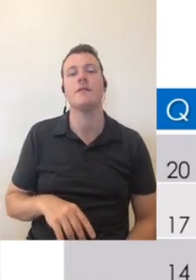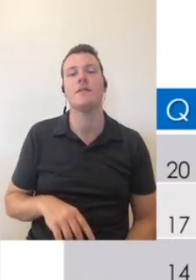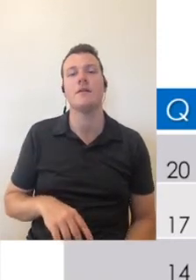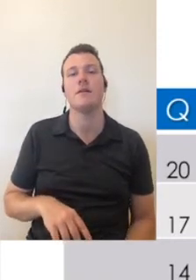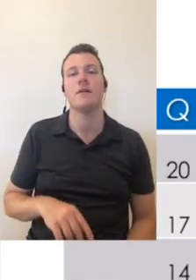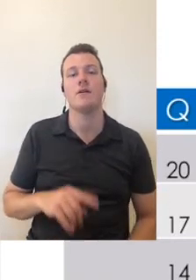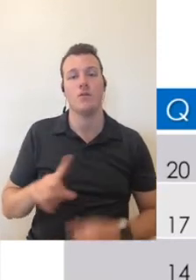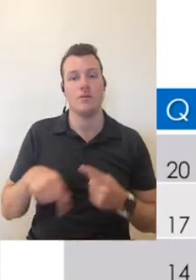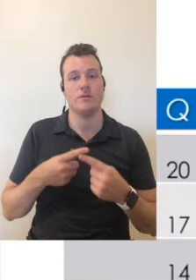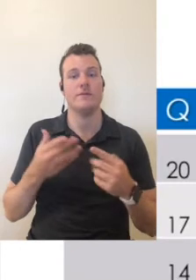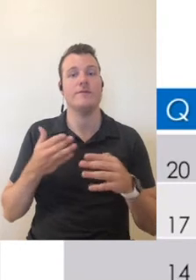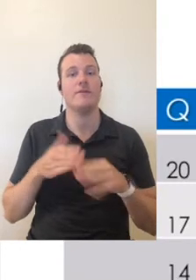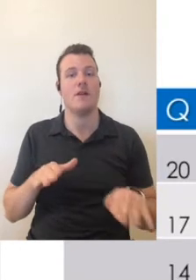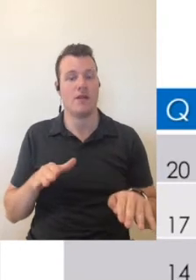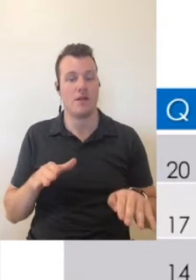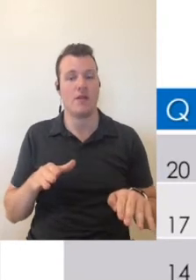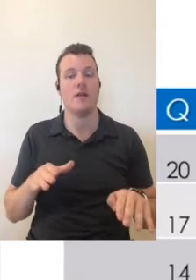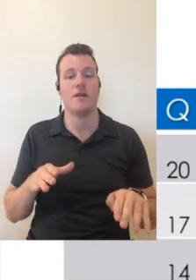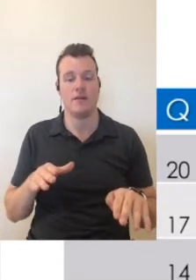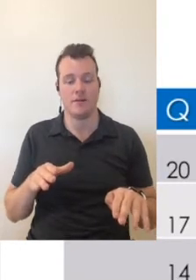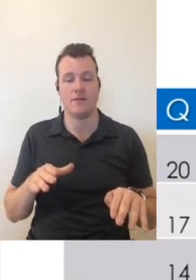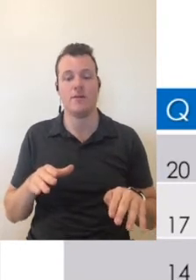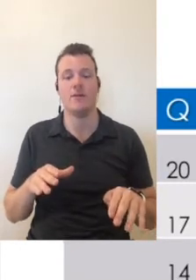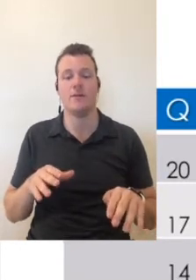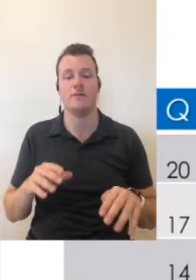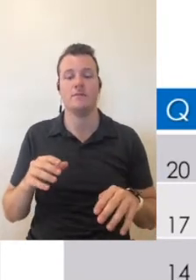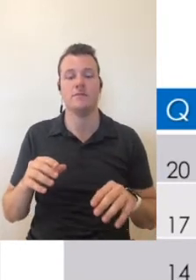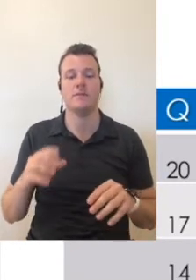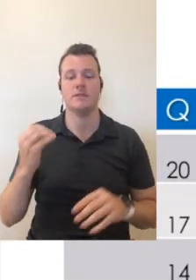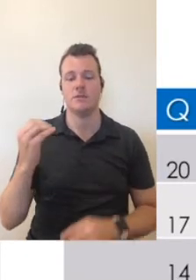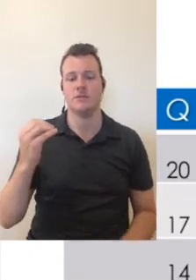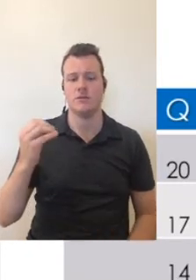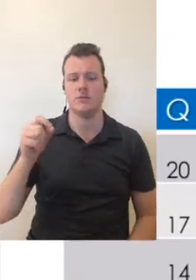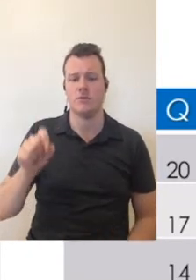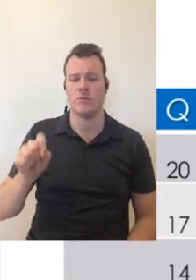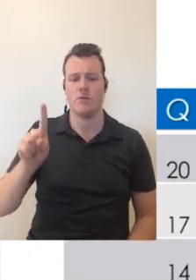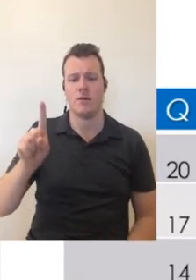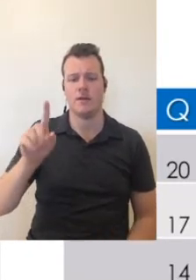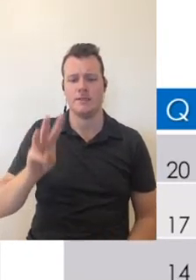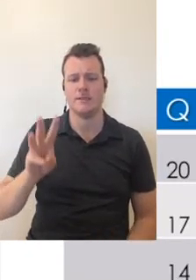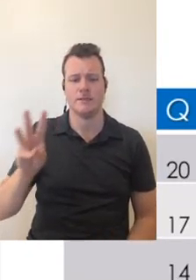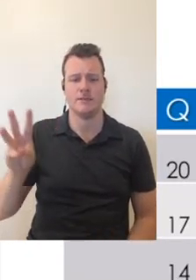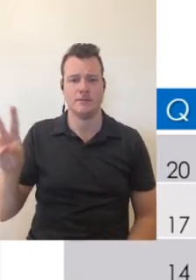when I make this division, I get a value of minus